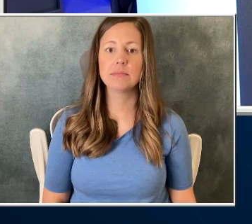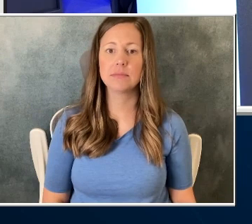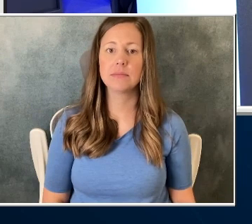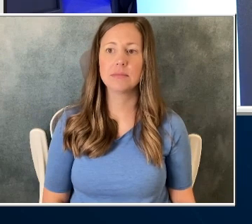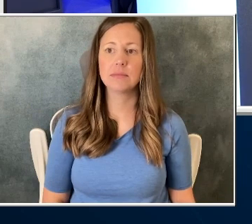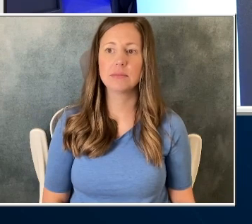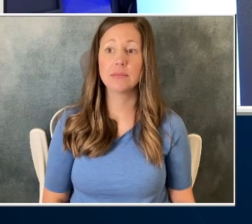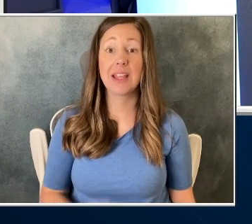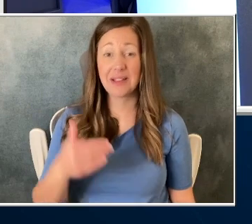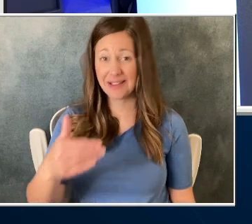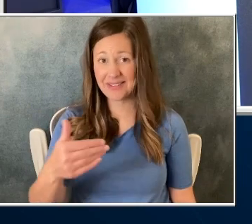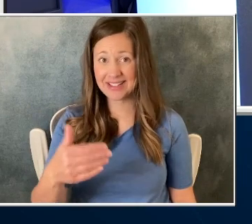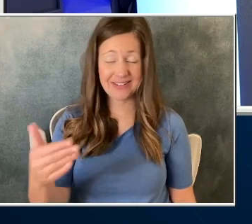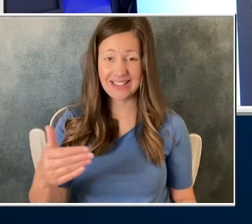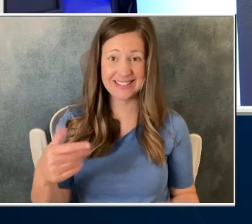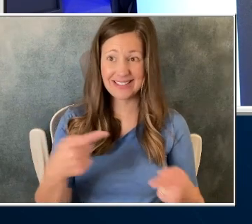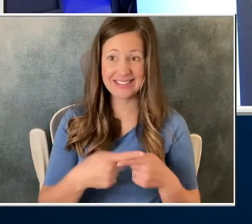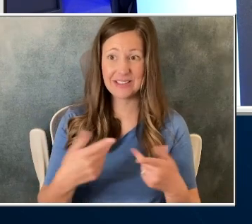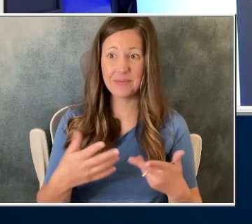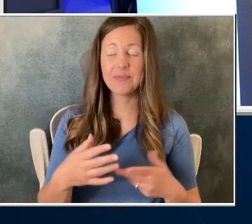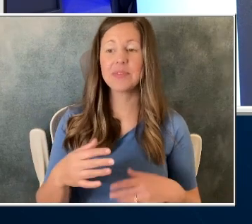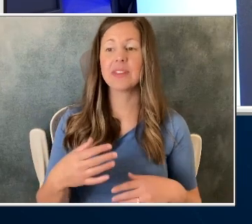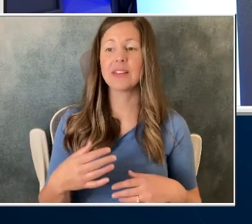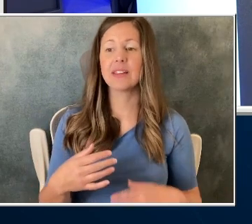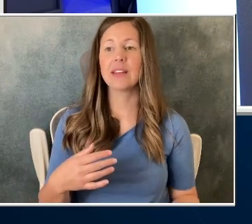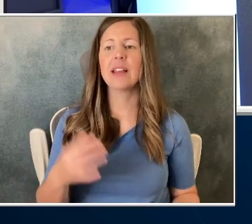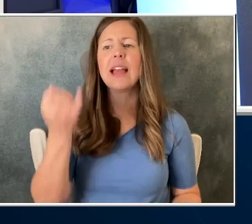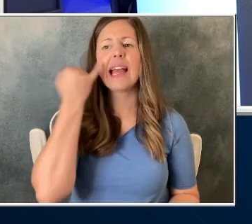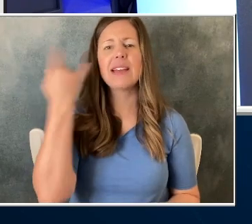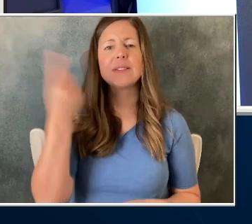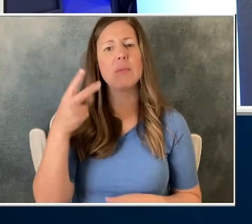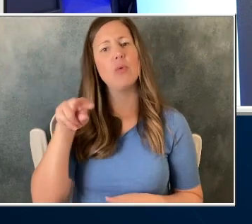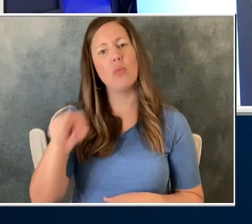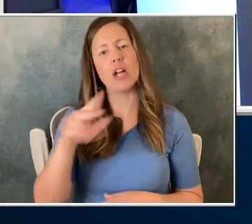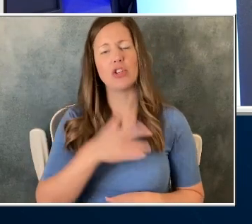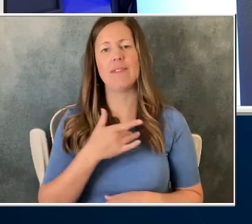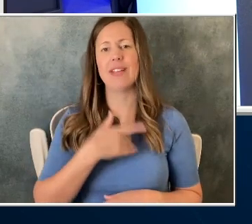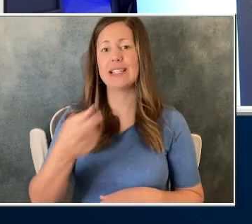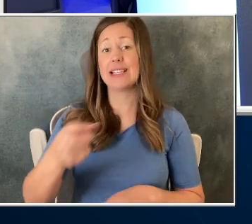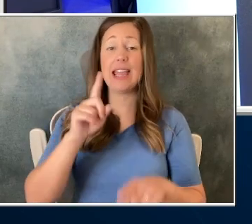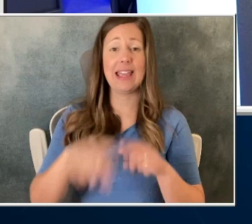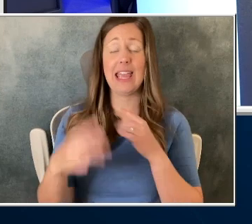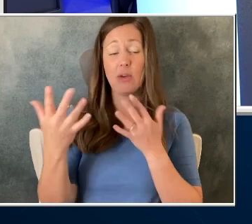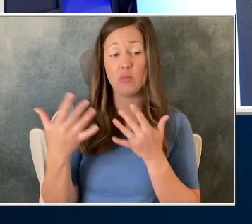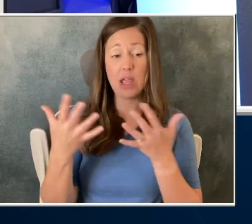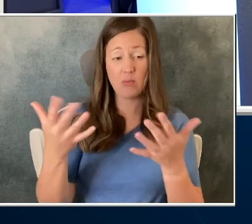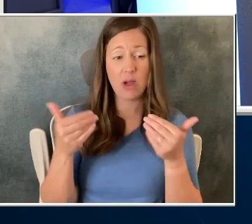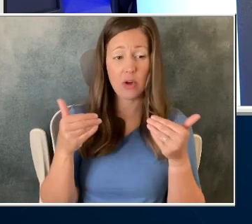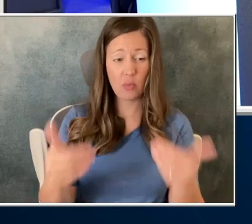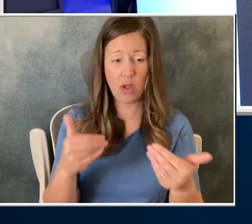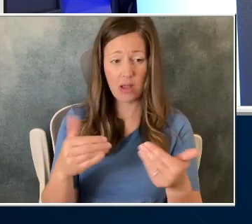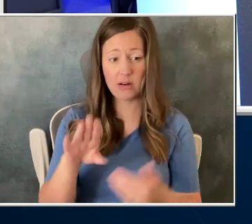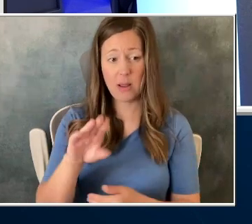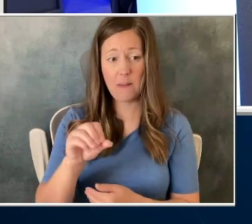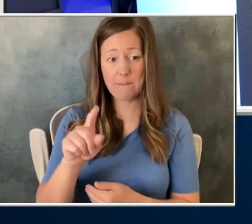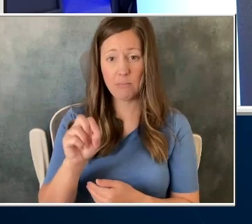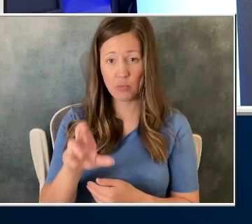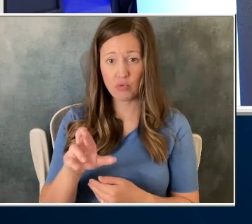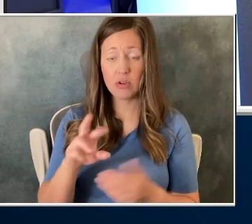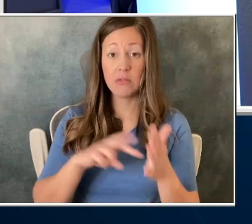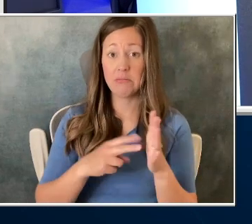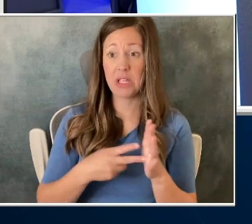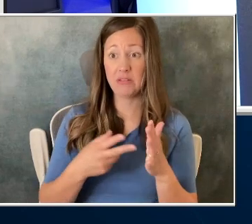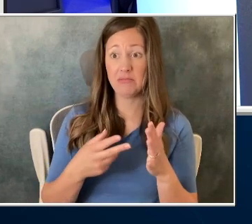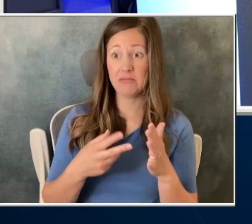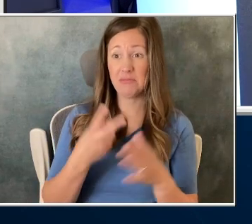on. Okay. I was going to ask if someone watching feels like they can't wait and they want to get that booster, is there harm in getting both